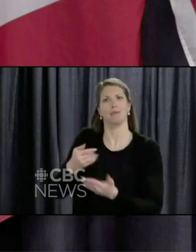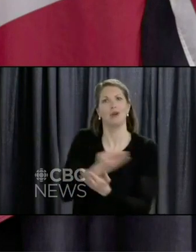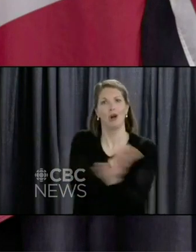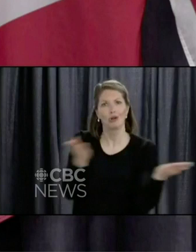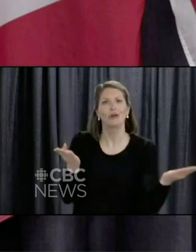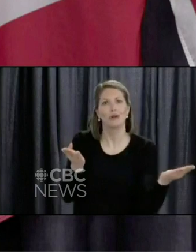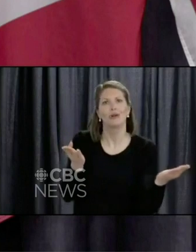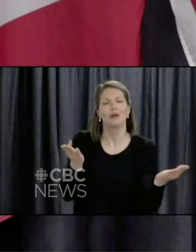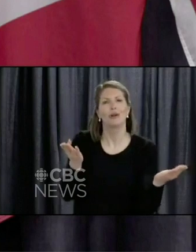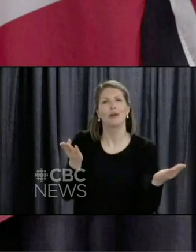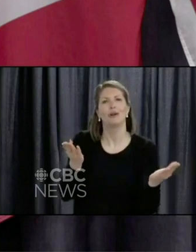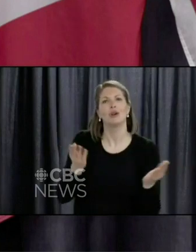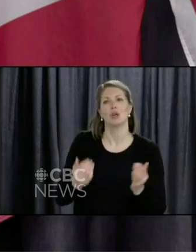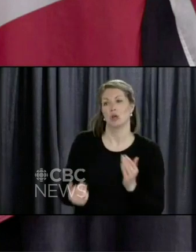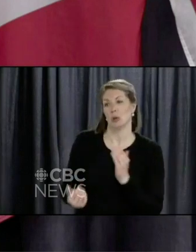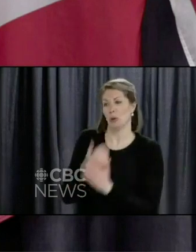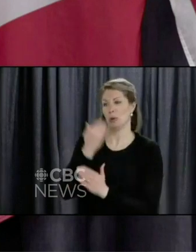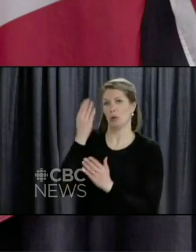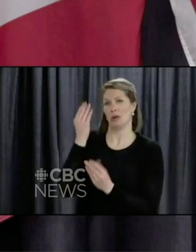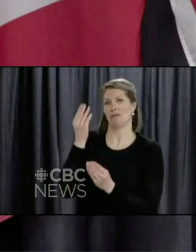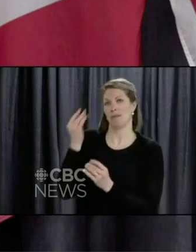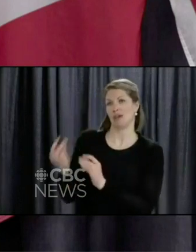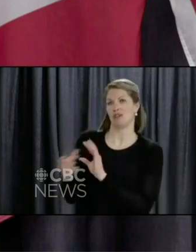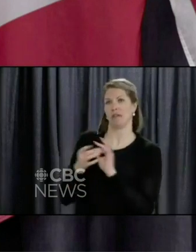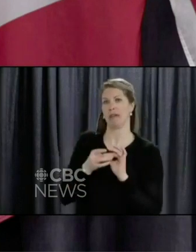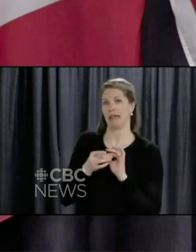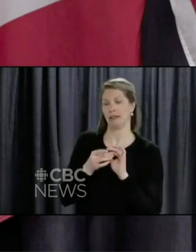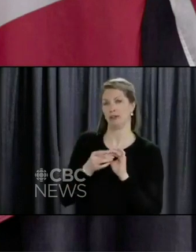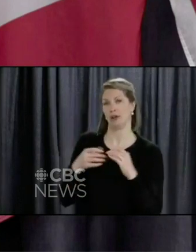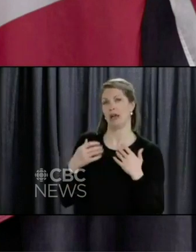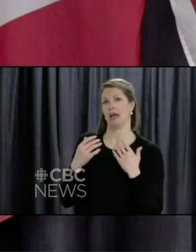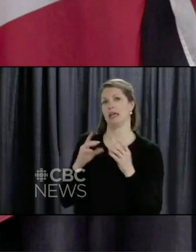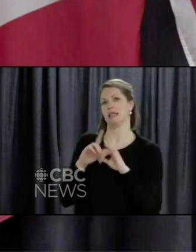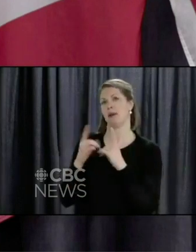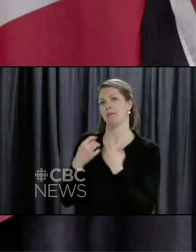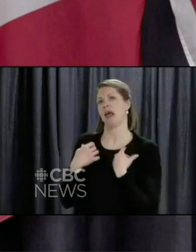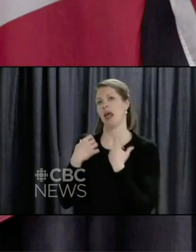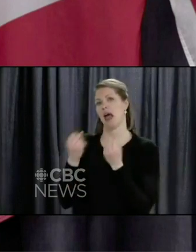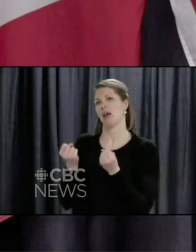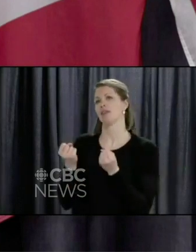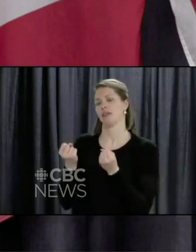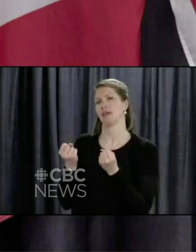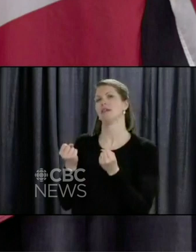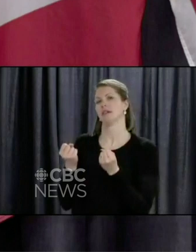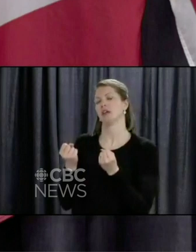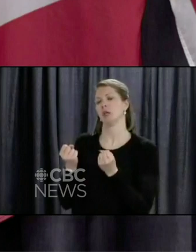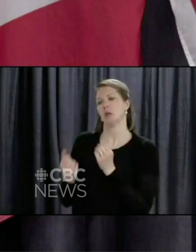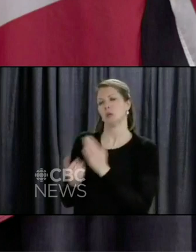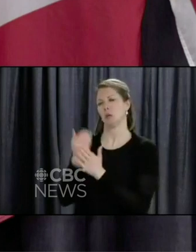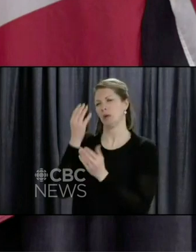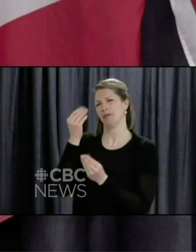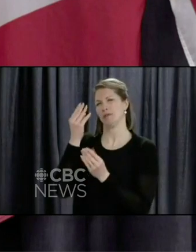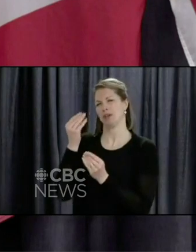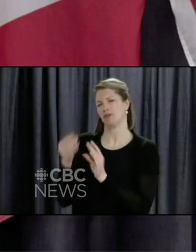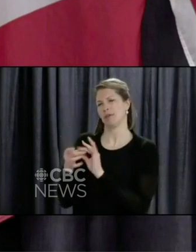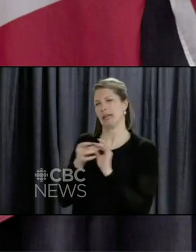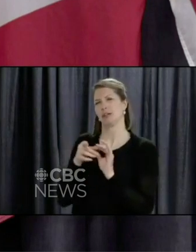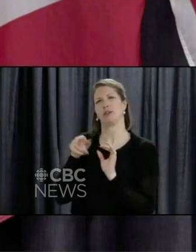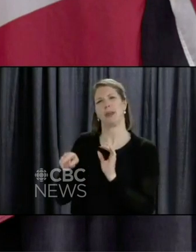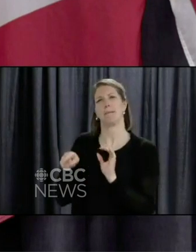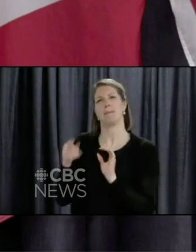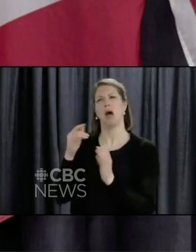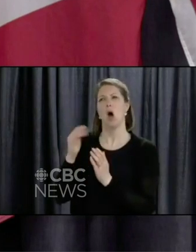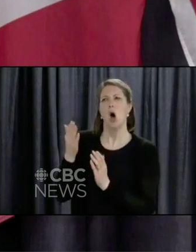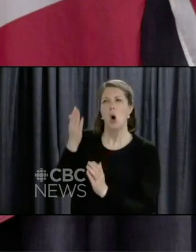be information on our website, on the Department of Health, marking some of the achievements and some of the services that are provided